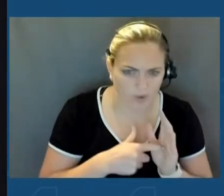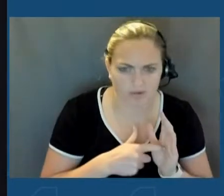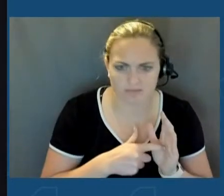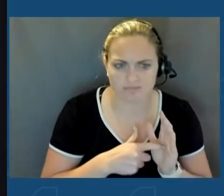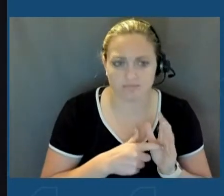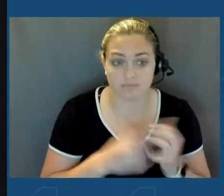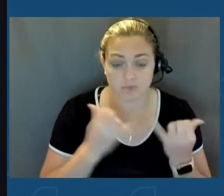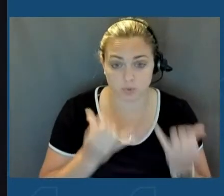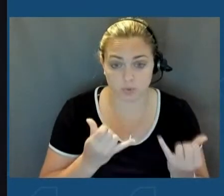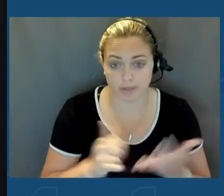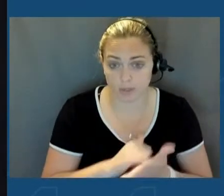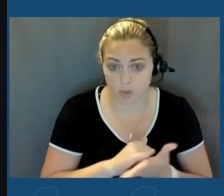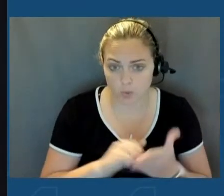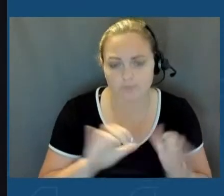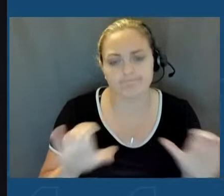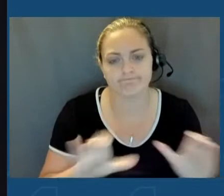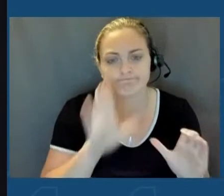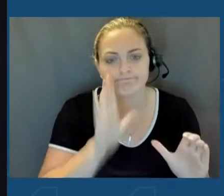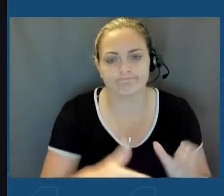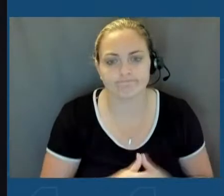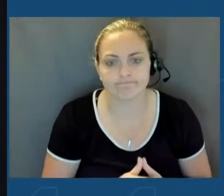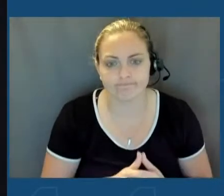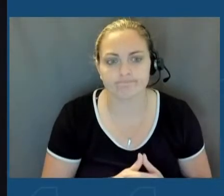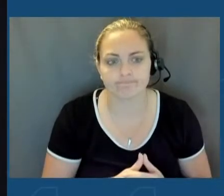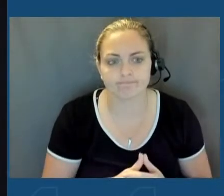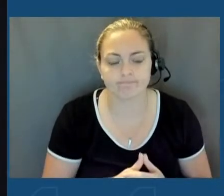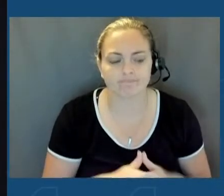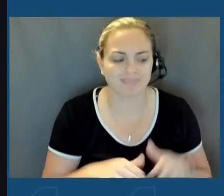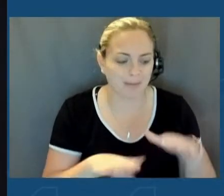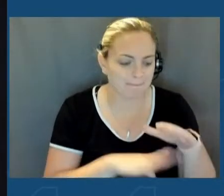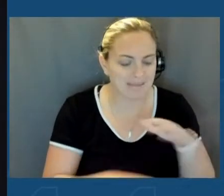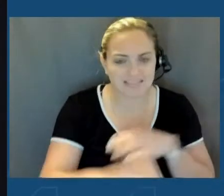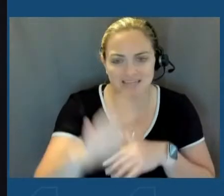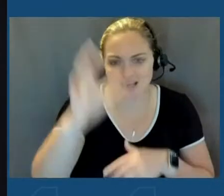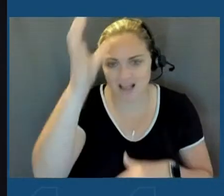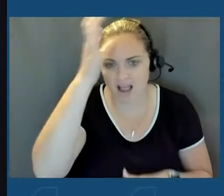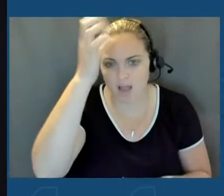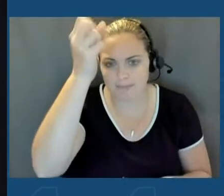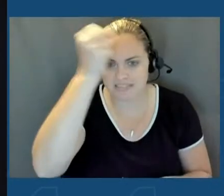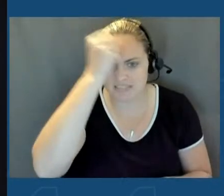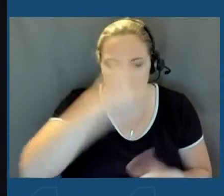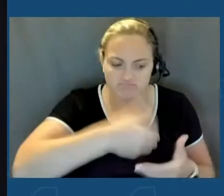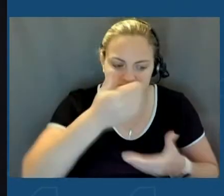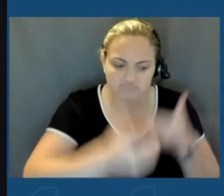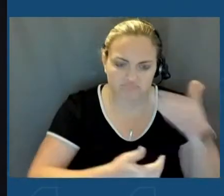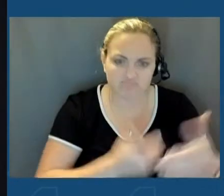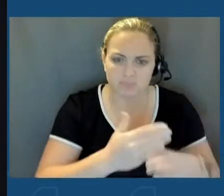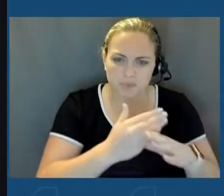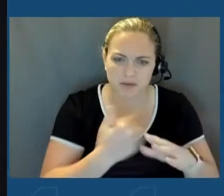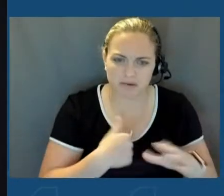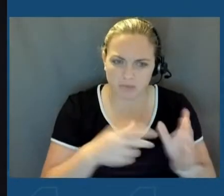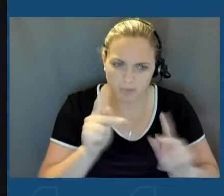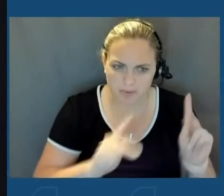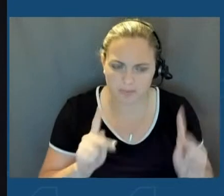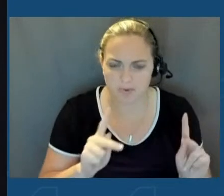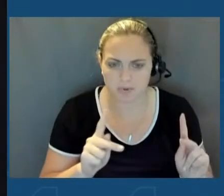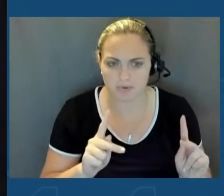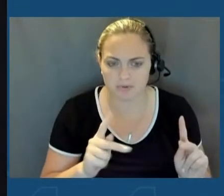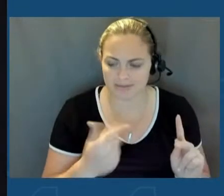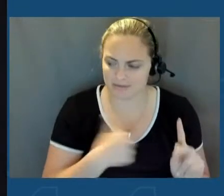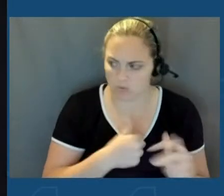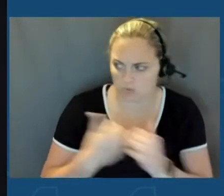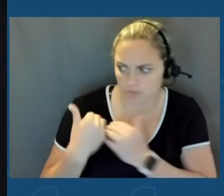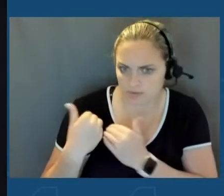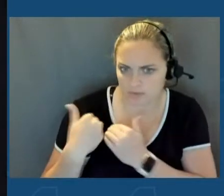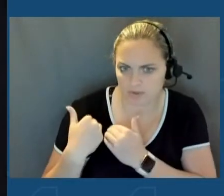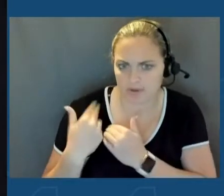today, New York is acting, and we are taking basic common sense steps to protect our residents as our responsibility and our